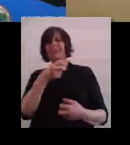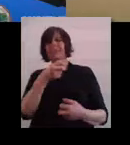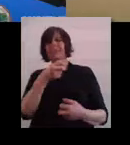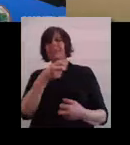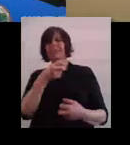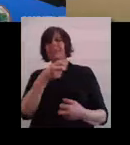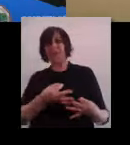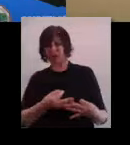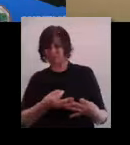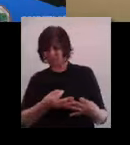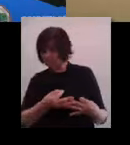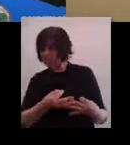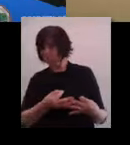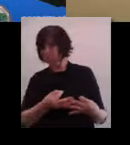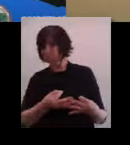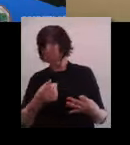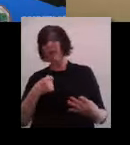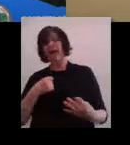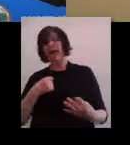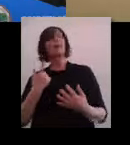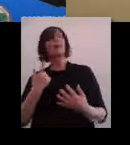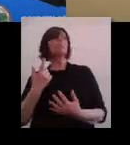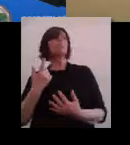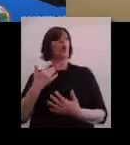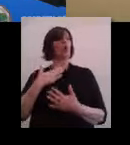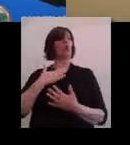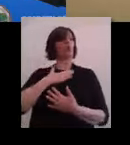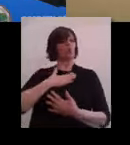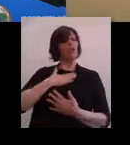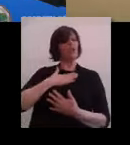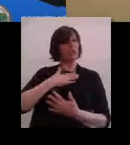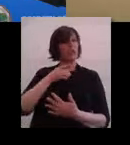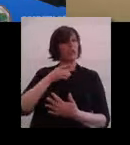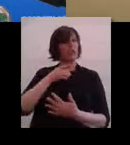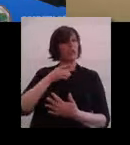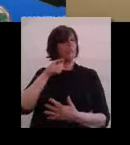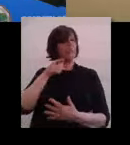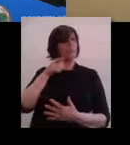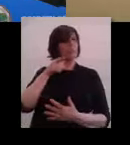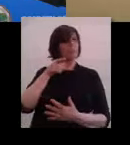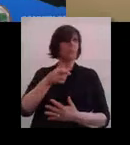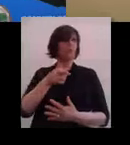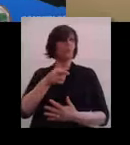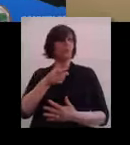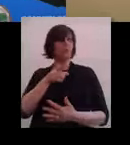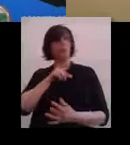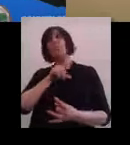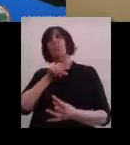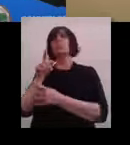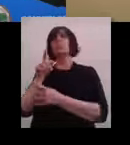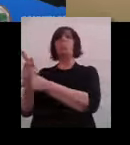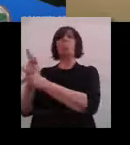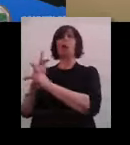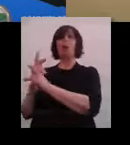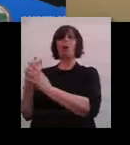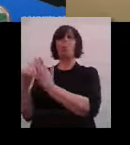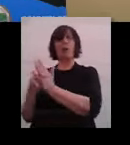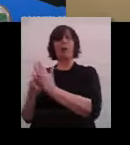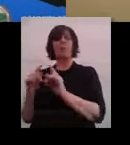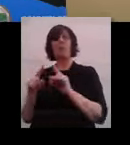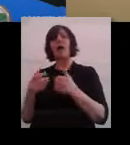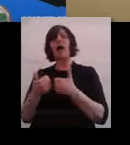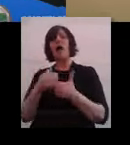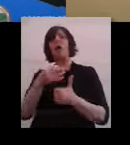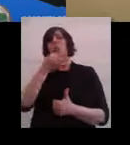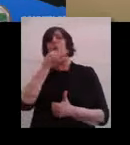the way? I appreciate that you're going to the bond market to essentially borrow money, but how soon would those difficult decisions be for you